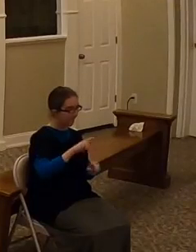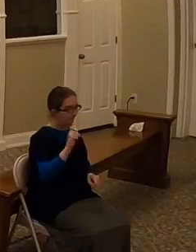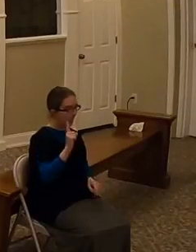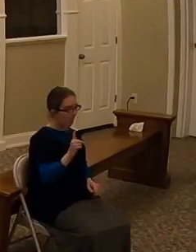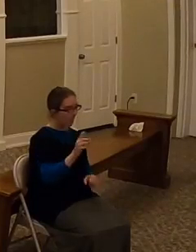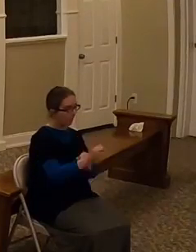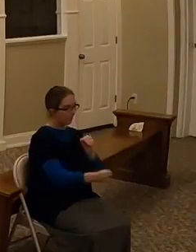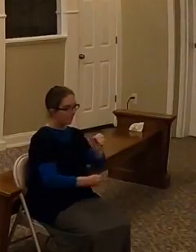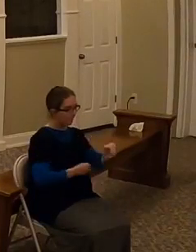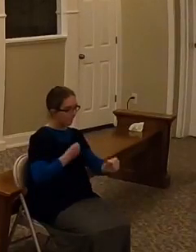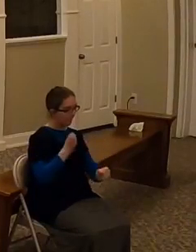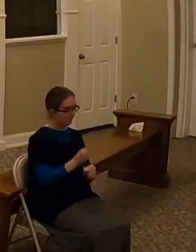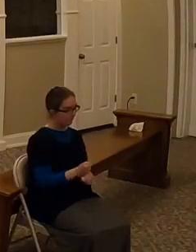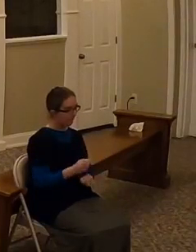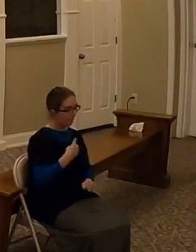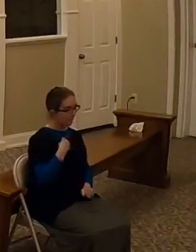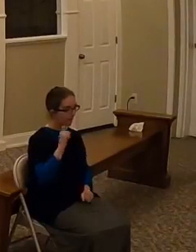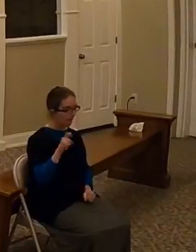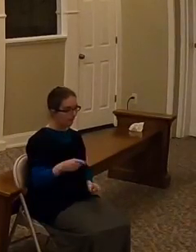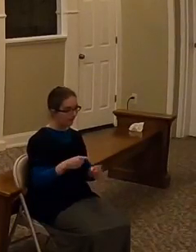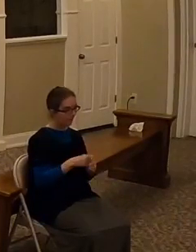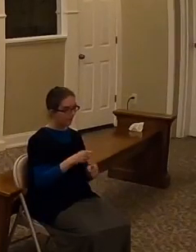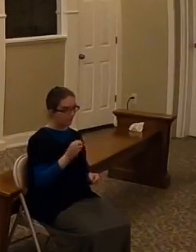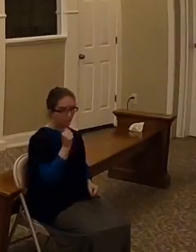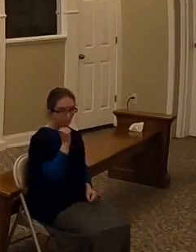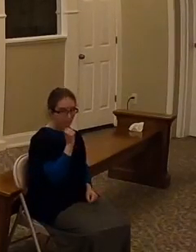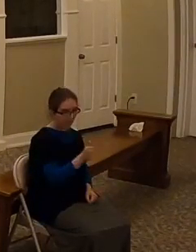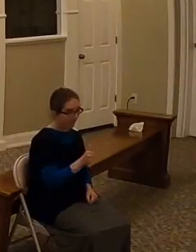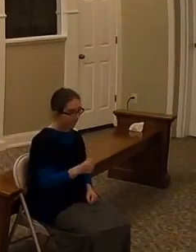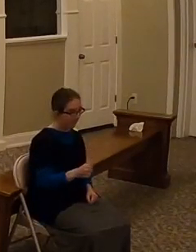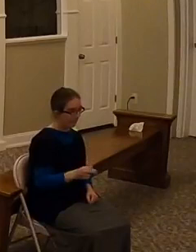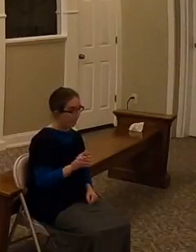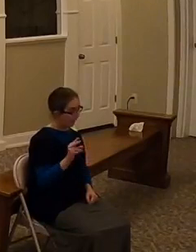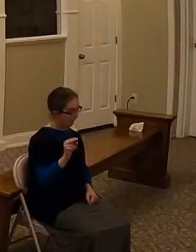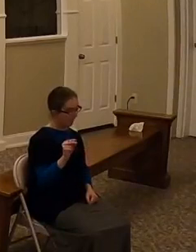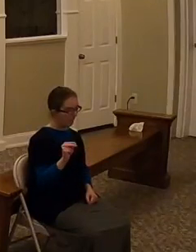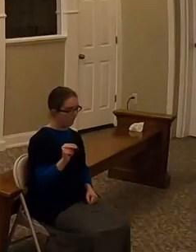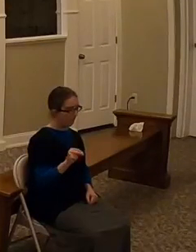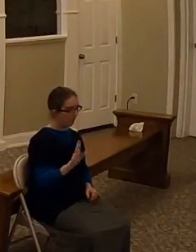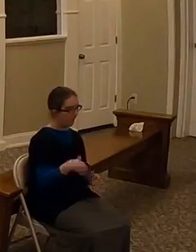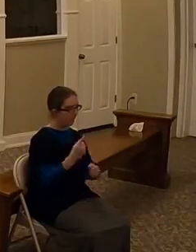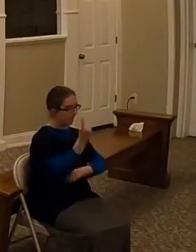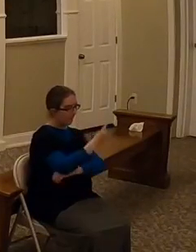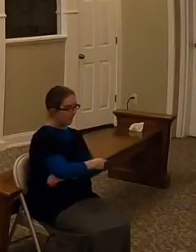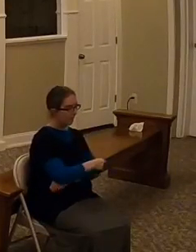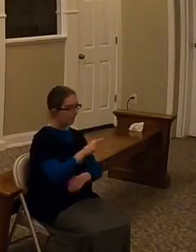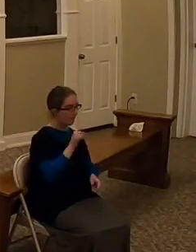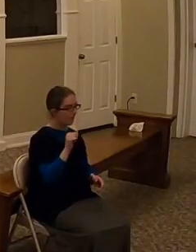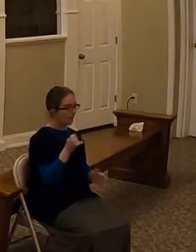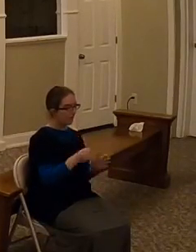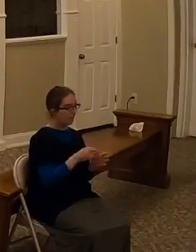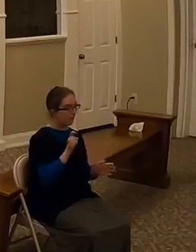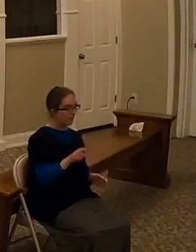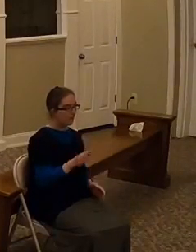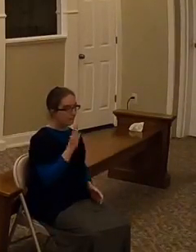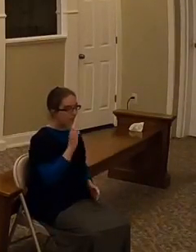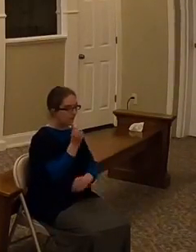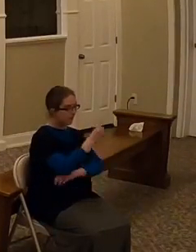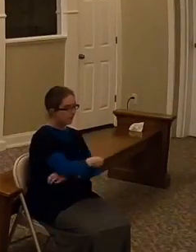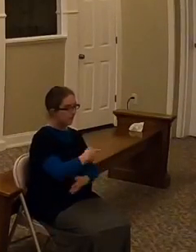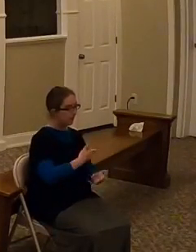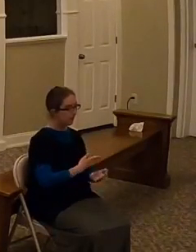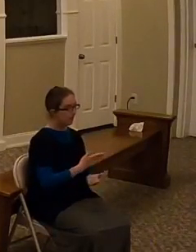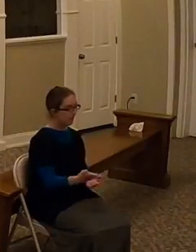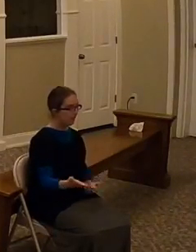Once a year, where I need to or not. Hallelujah. No. Every day. It should be a daily thing. It should be a